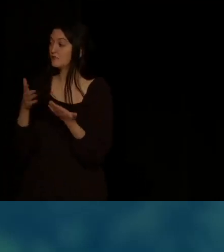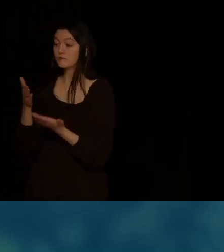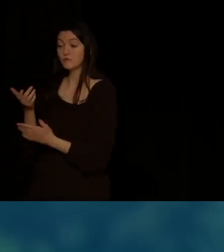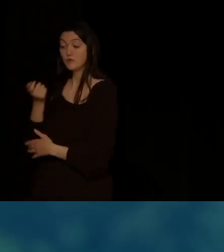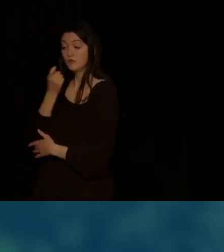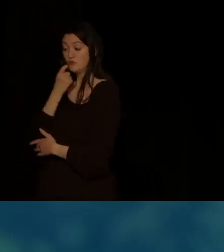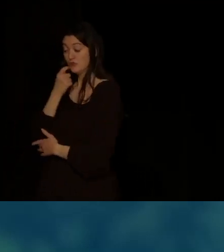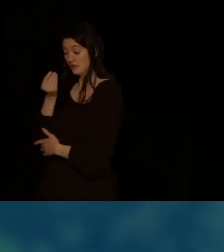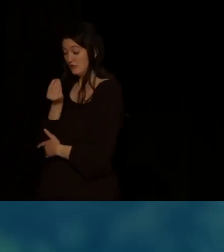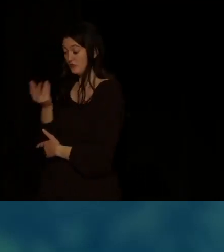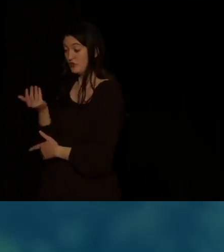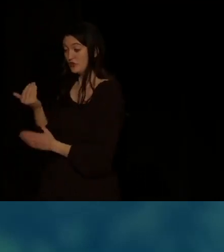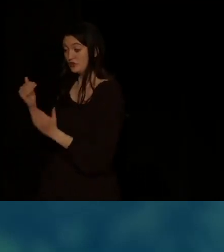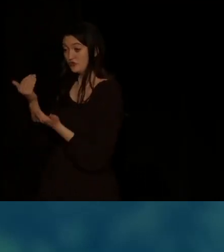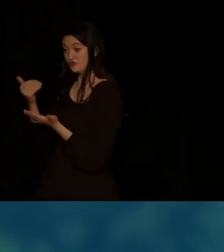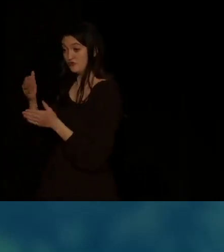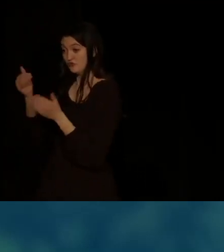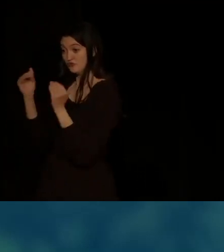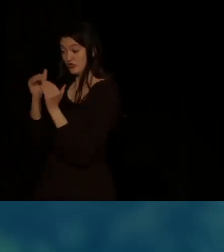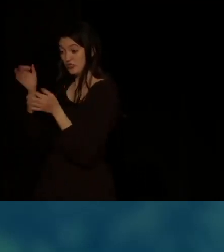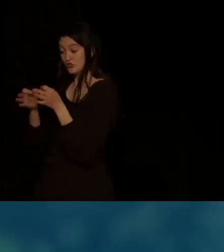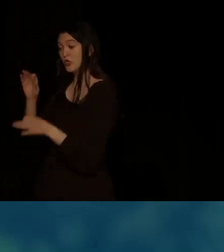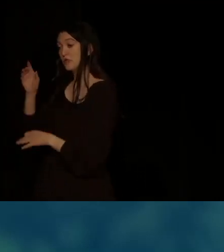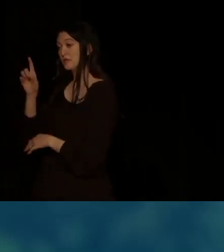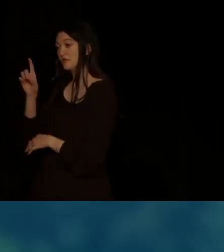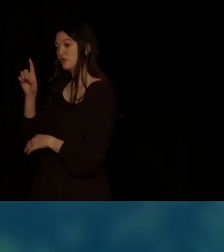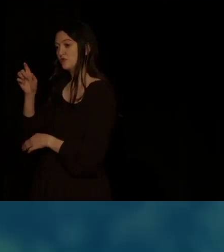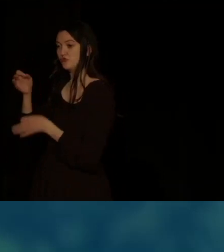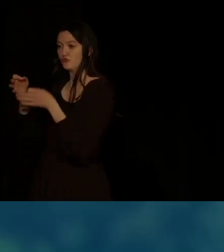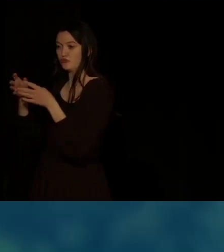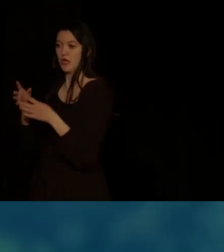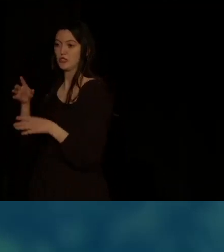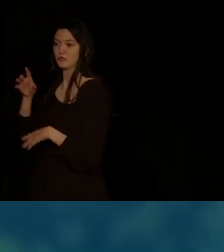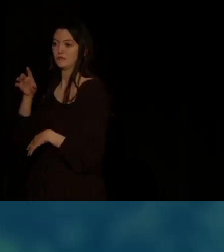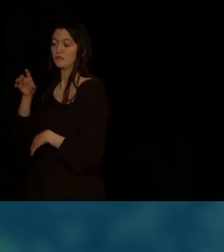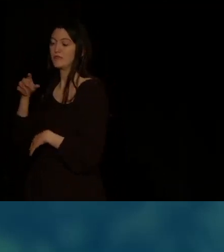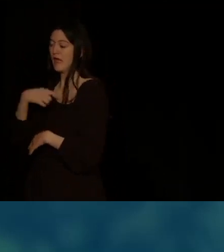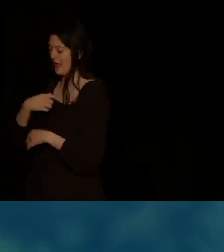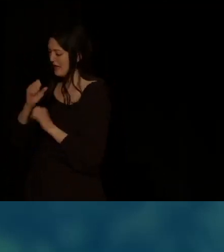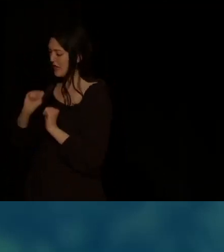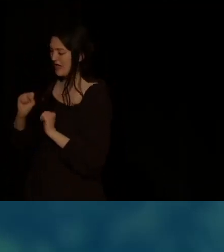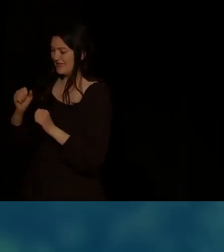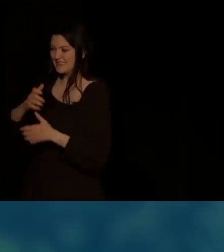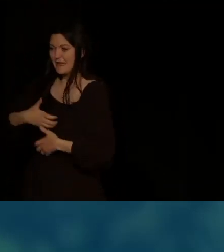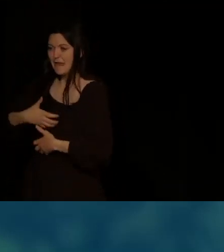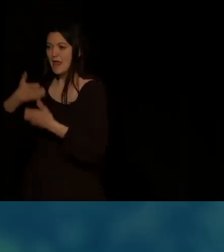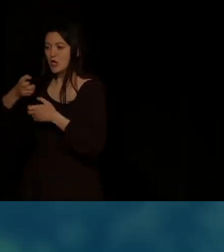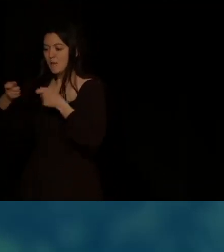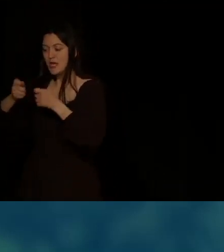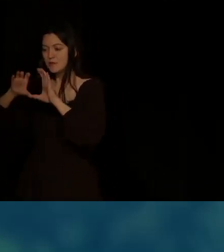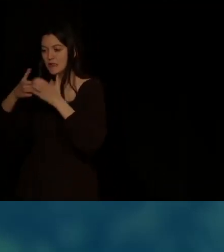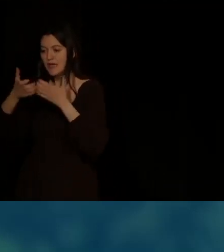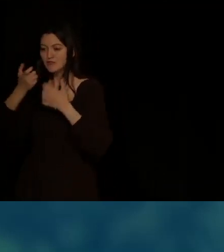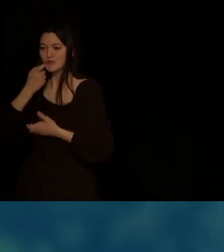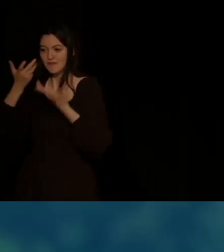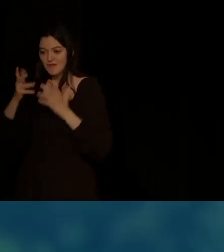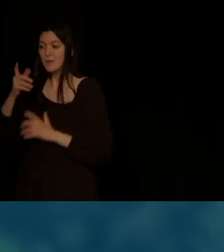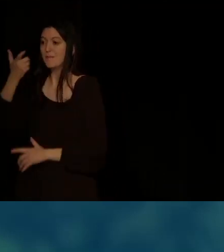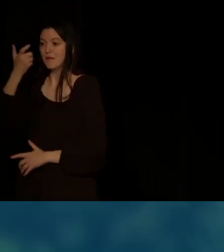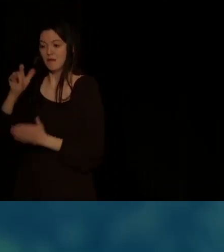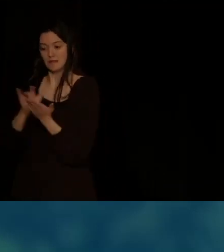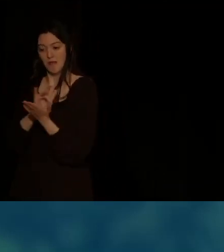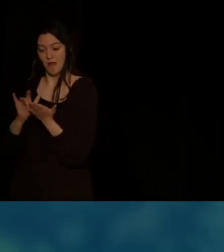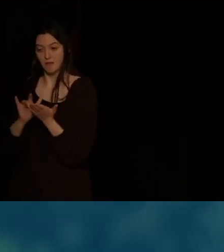told Justice Service Director Doug Burris that he used his tablet to complete an anger management course. The tablets